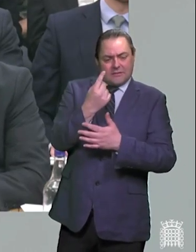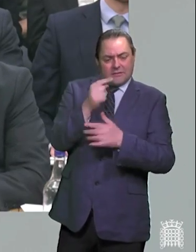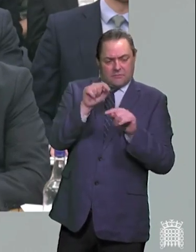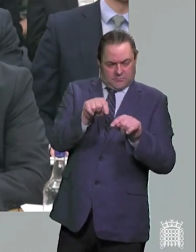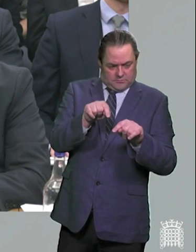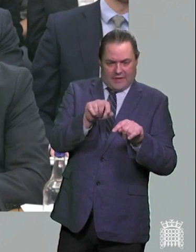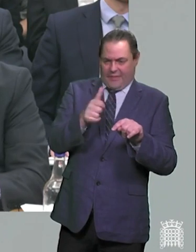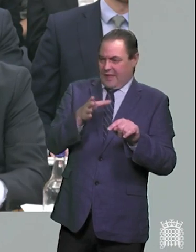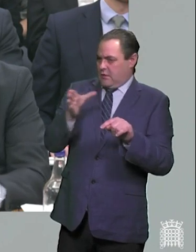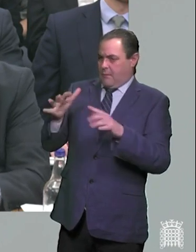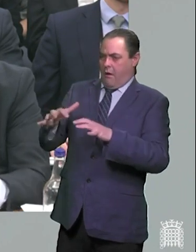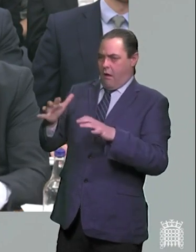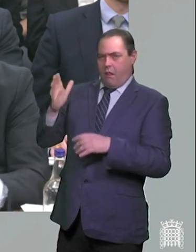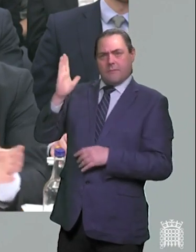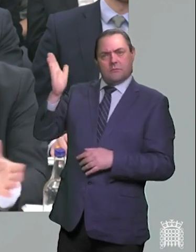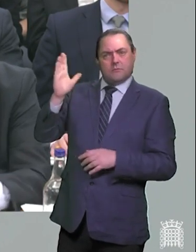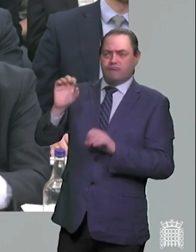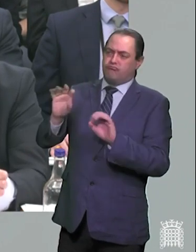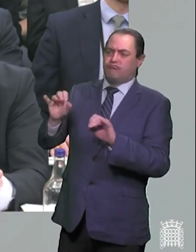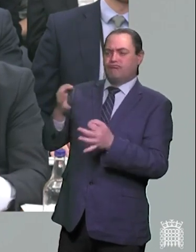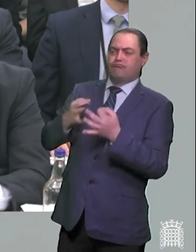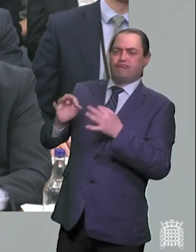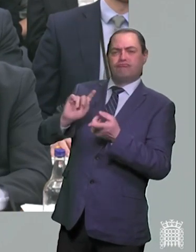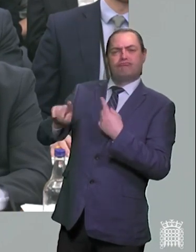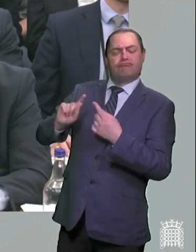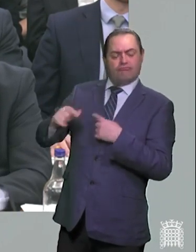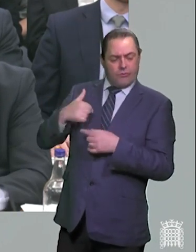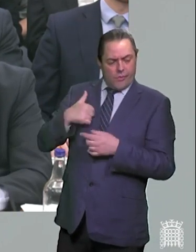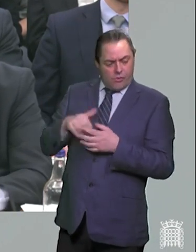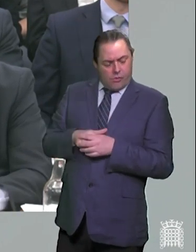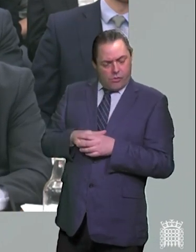stood up to speak, in all the cases